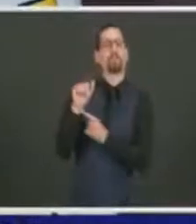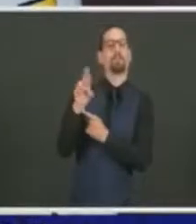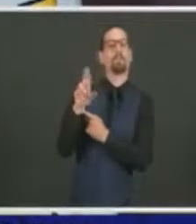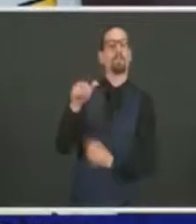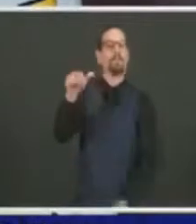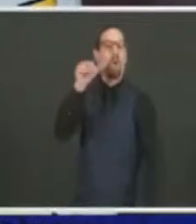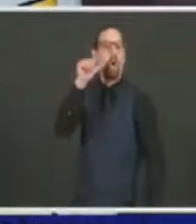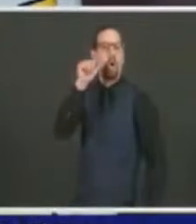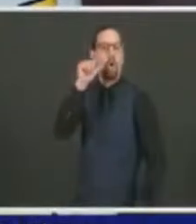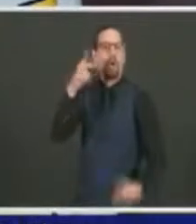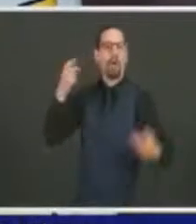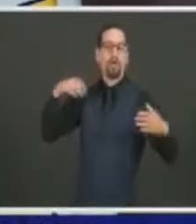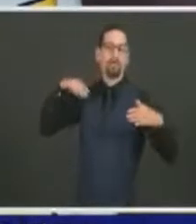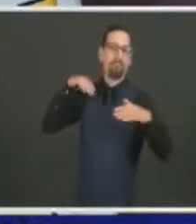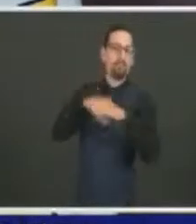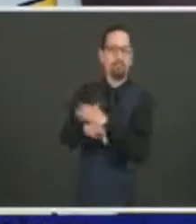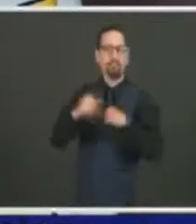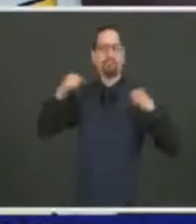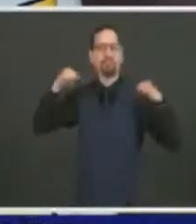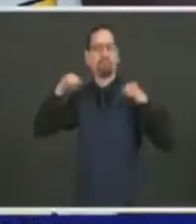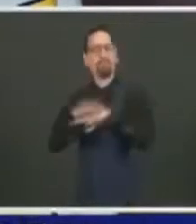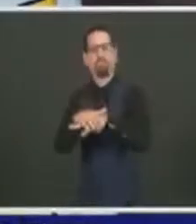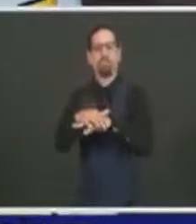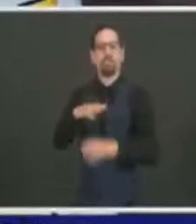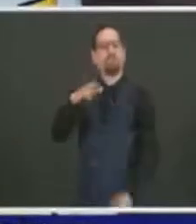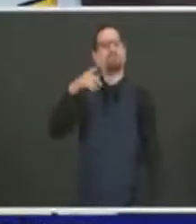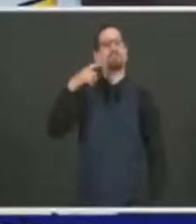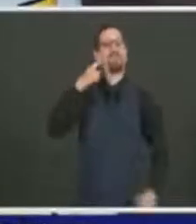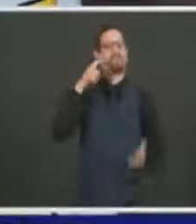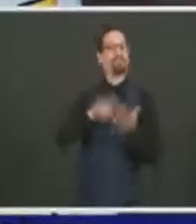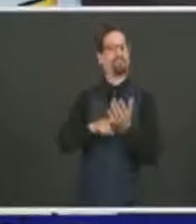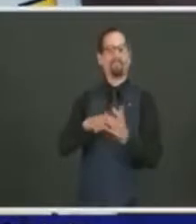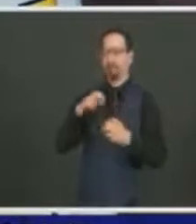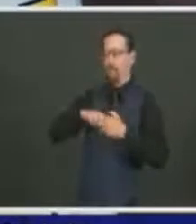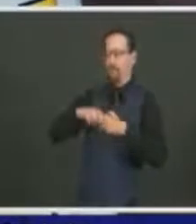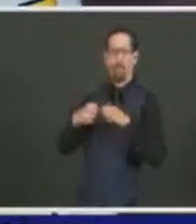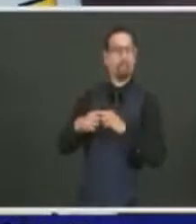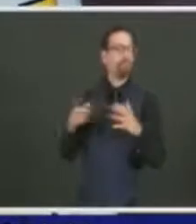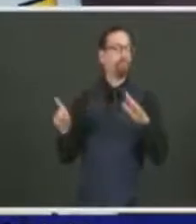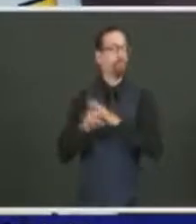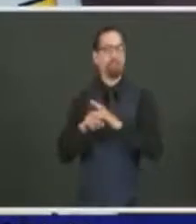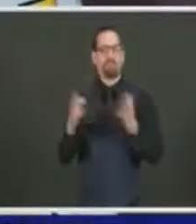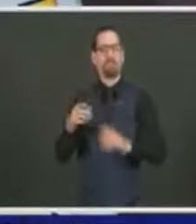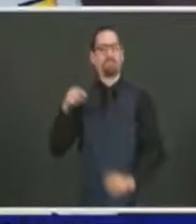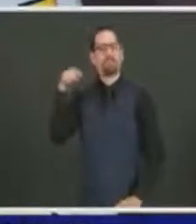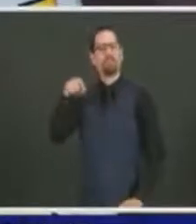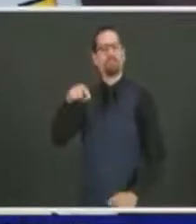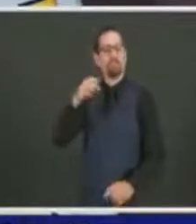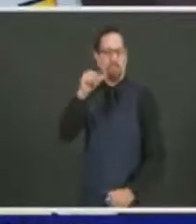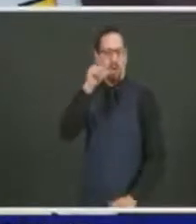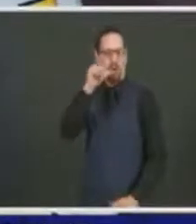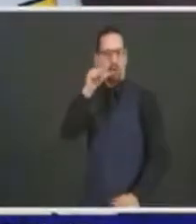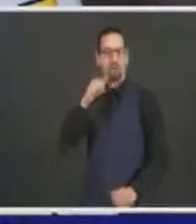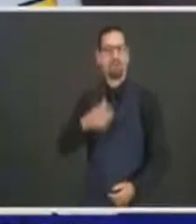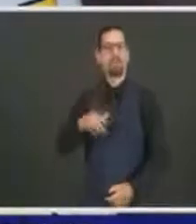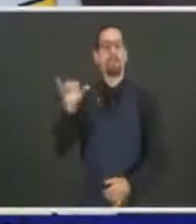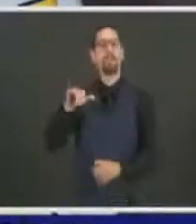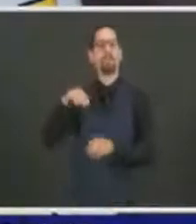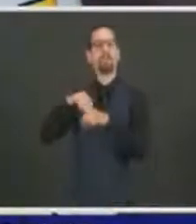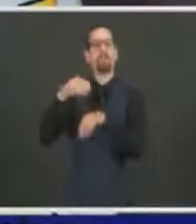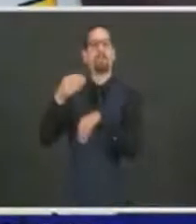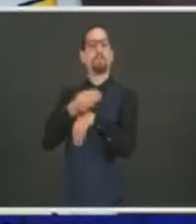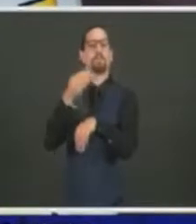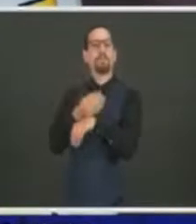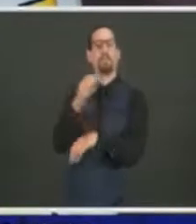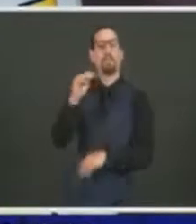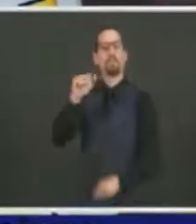their bars because they've seen spikes. Miami and Fort Lauderdale, that opened their beaches,